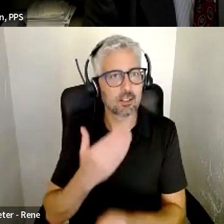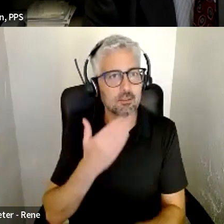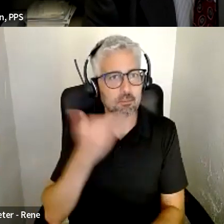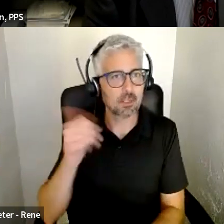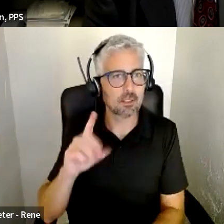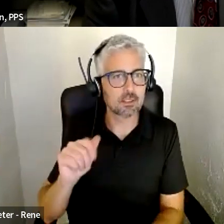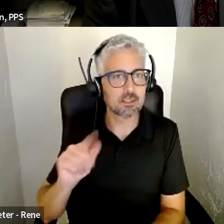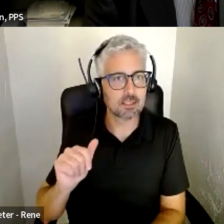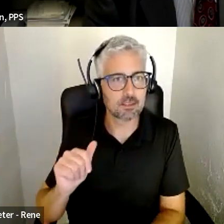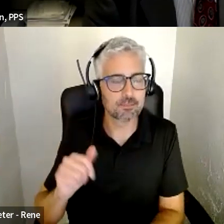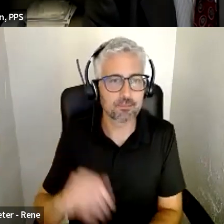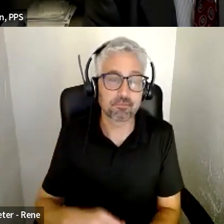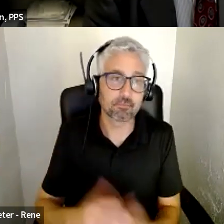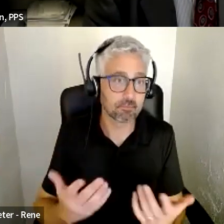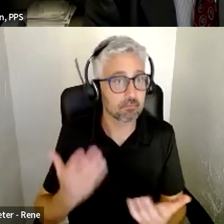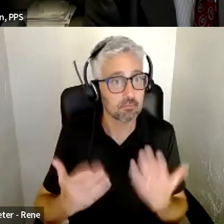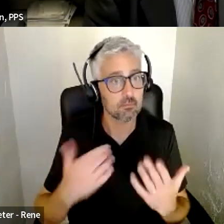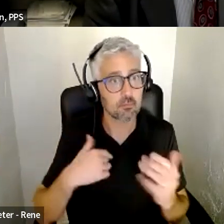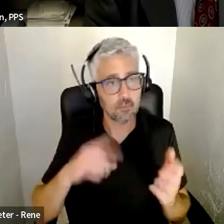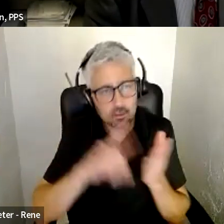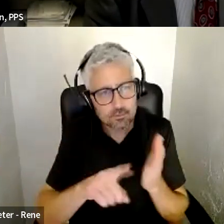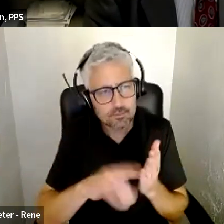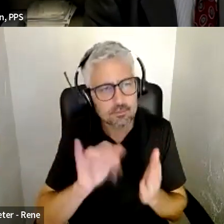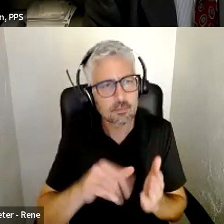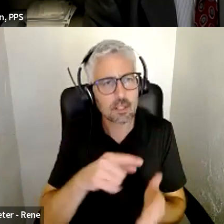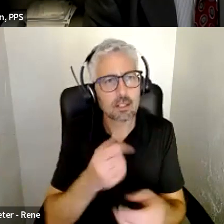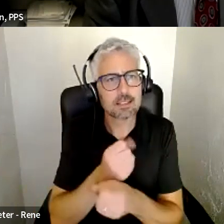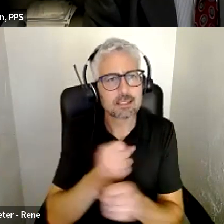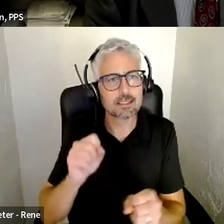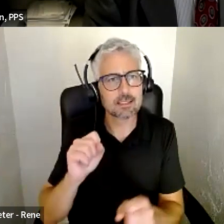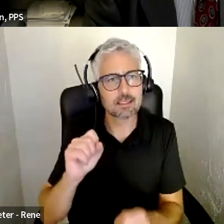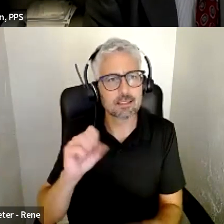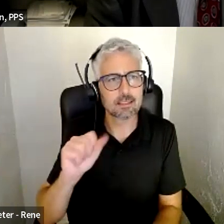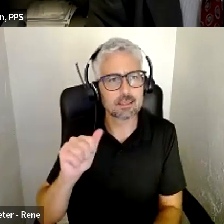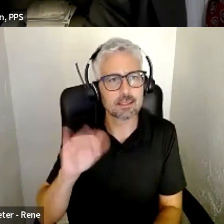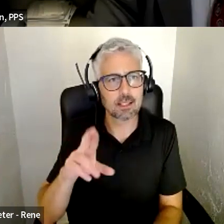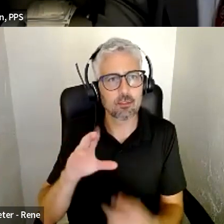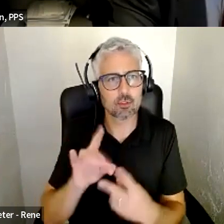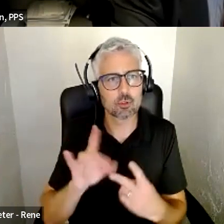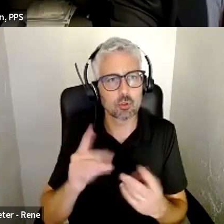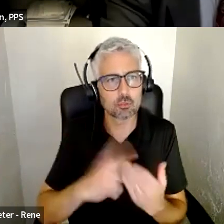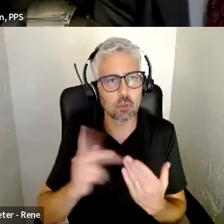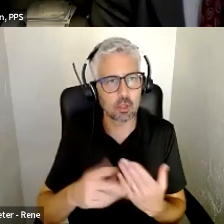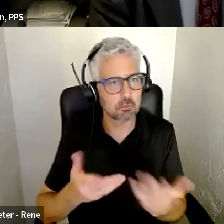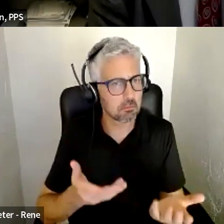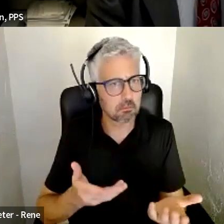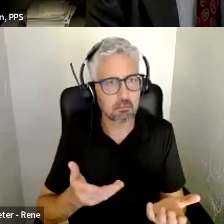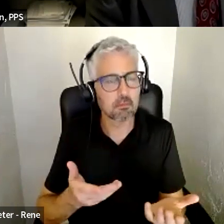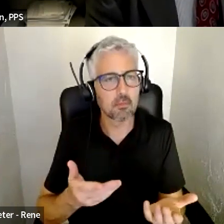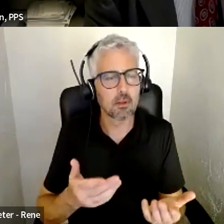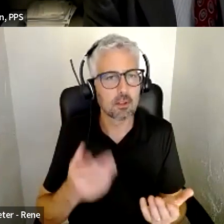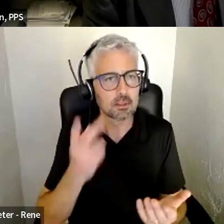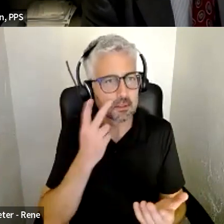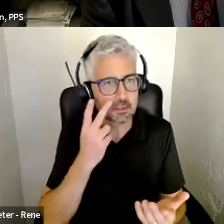And so it may be worthwhile to dig into that Safer Choice a little bit more to find out what's happening. And then to